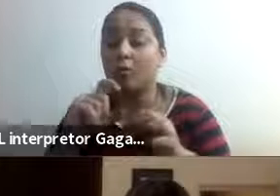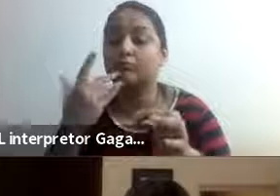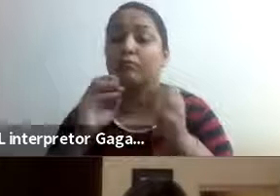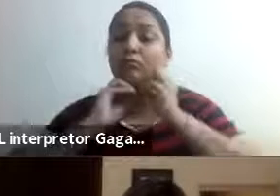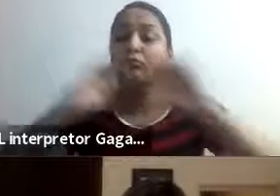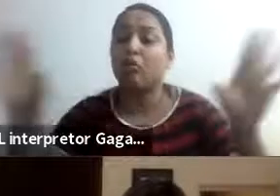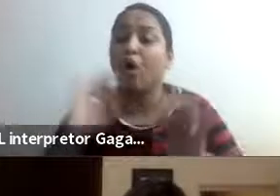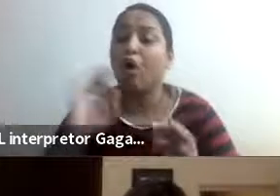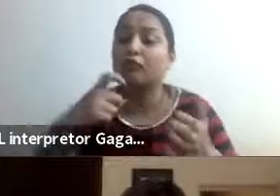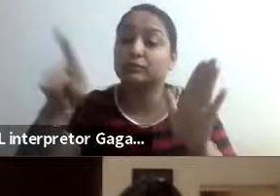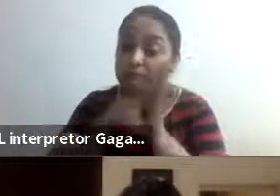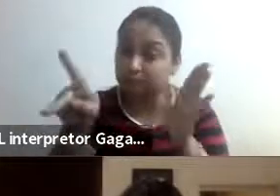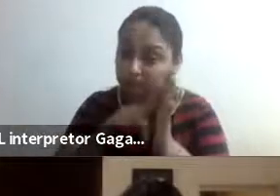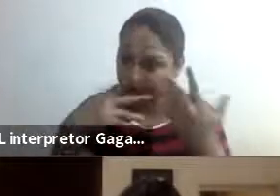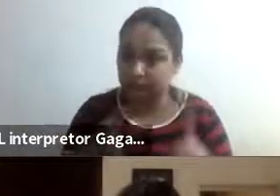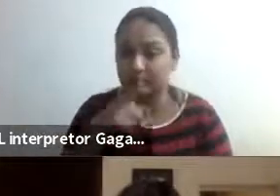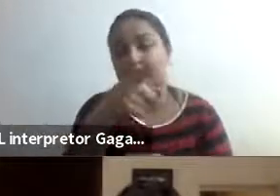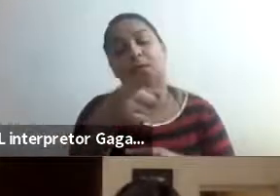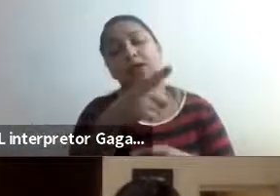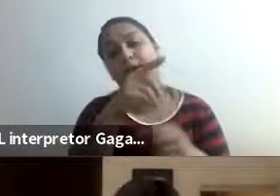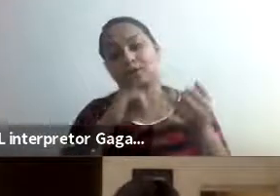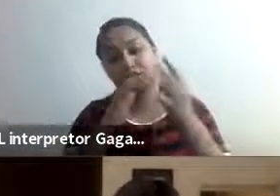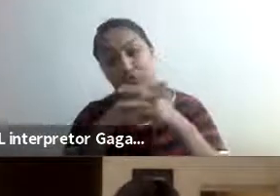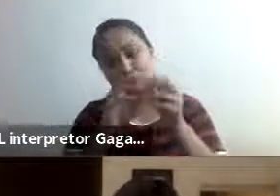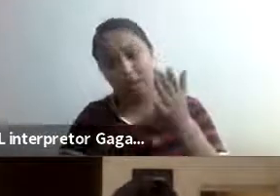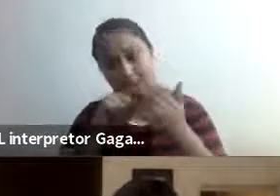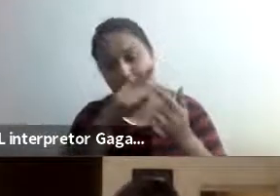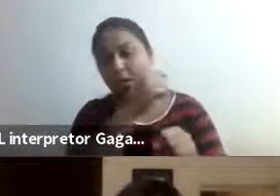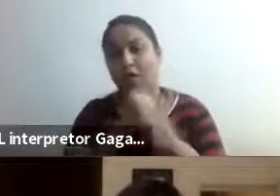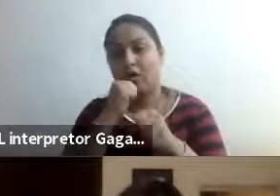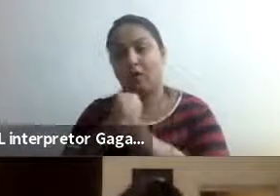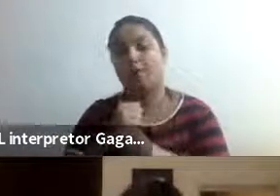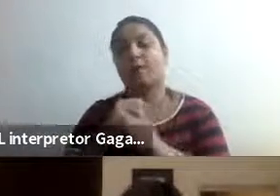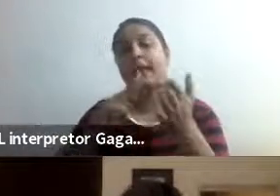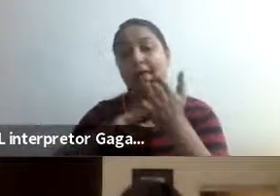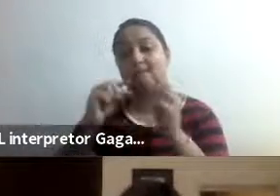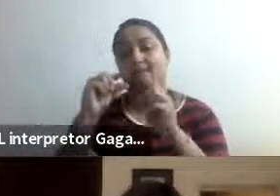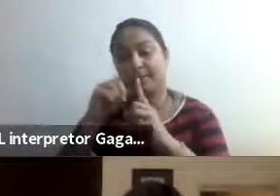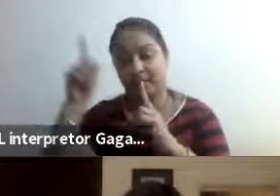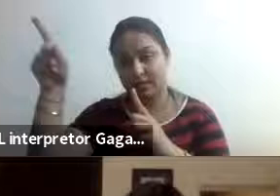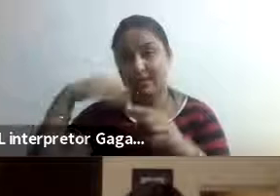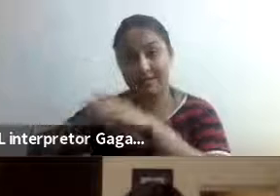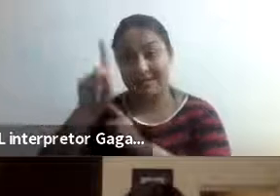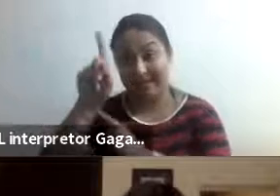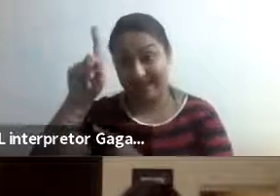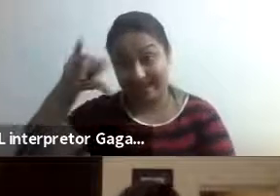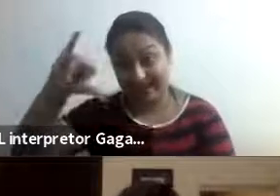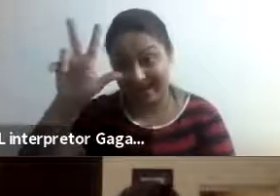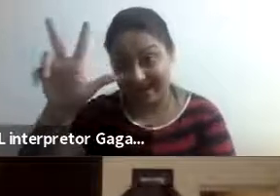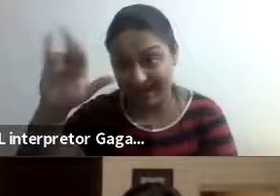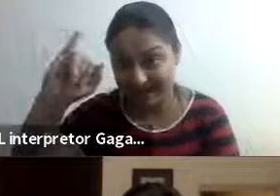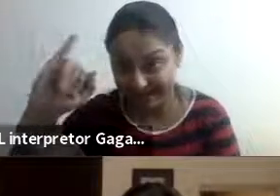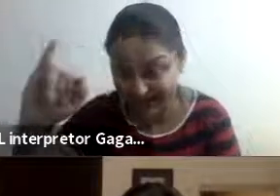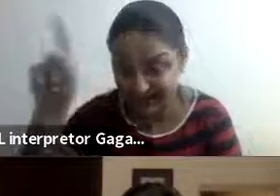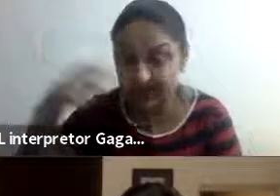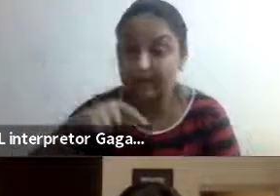Swaminathan sort of writes to the government of Madhya Pradesh, and Bhuribai wins her first award. In 1986, which is 6 years after